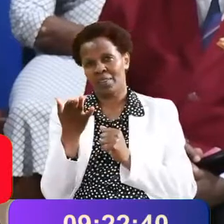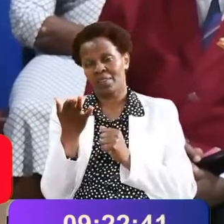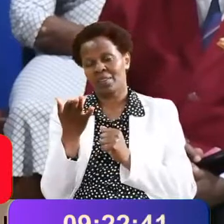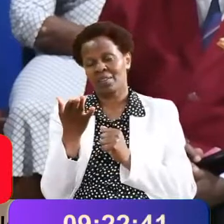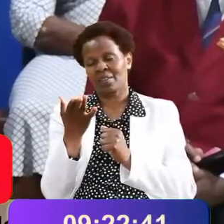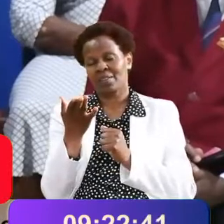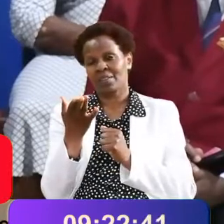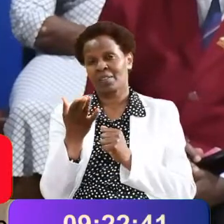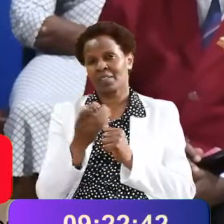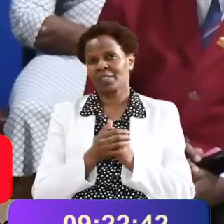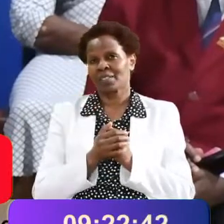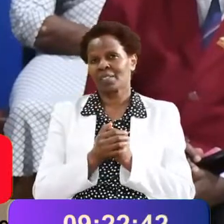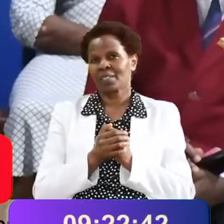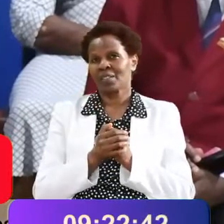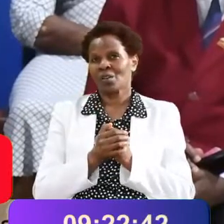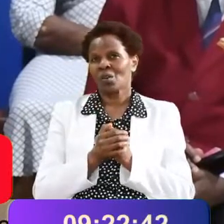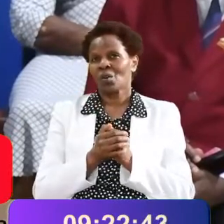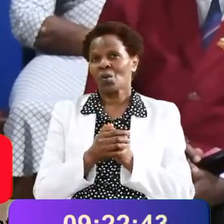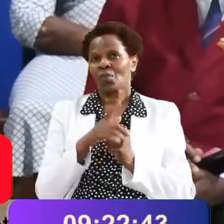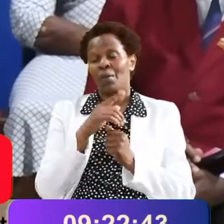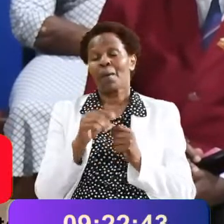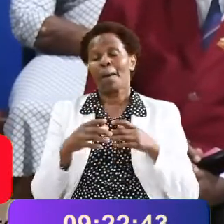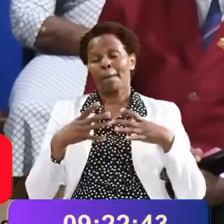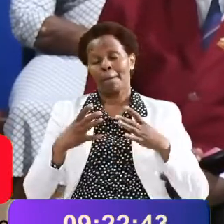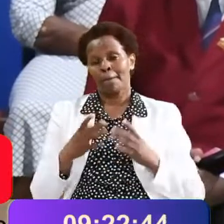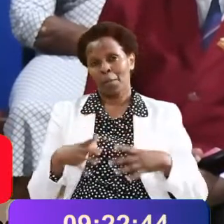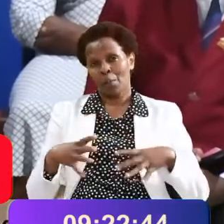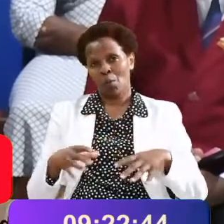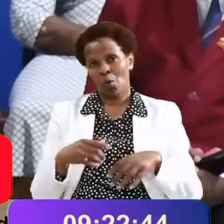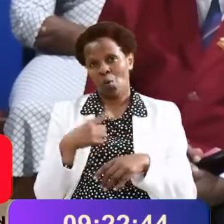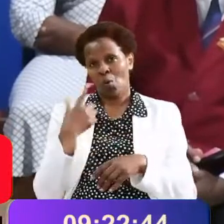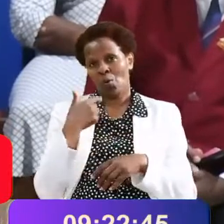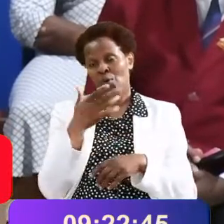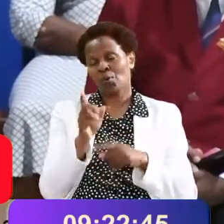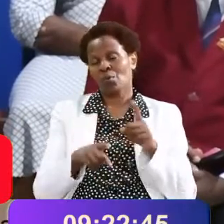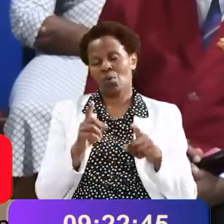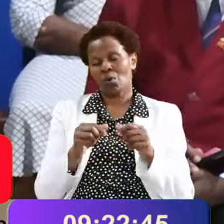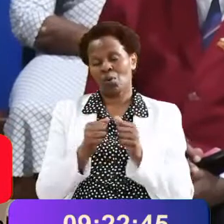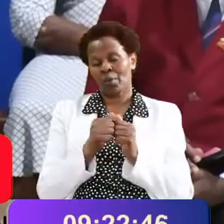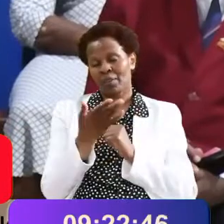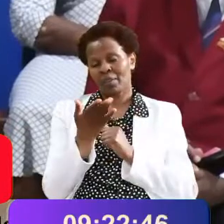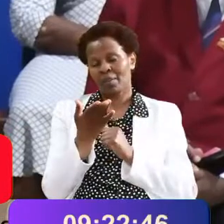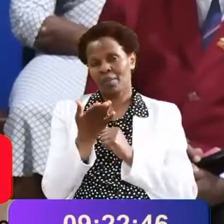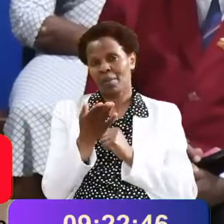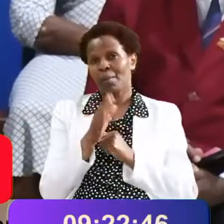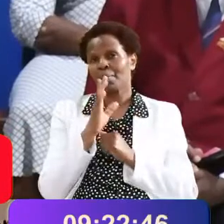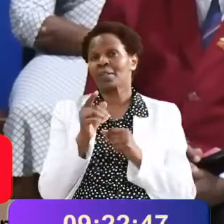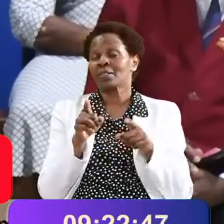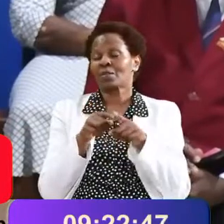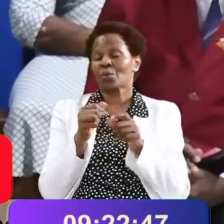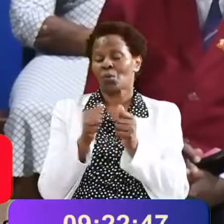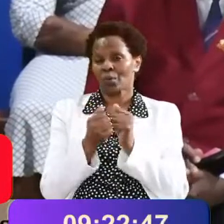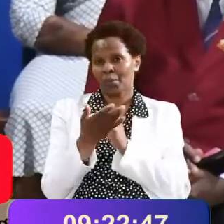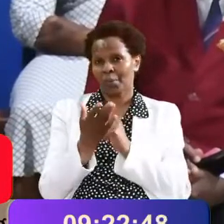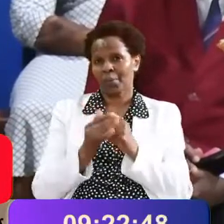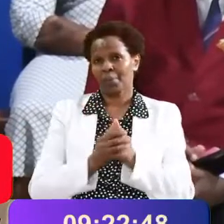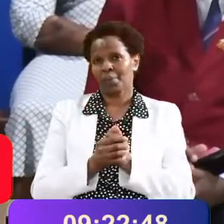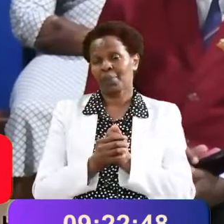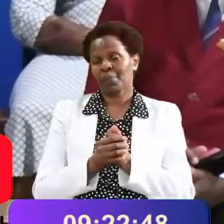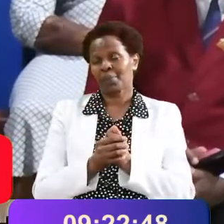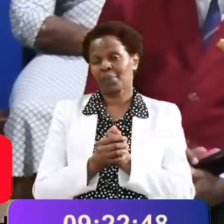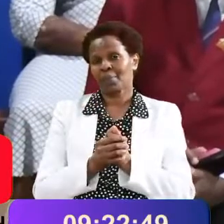say that the birds that will flock together will develop the same feathers. Praise the Lord. Number